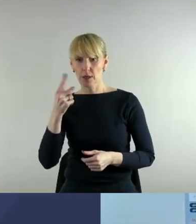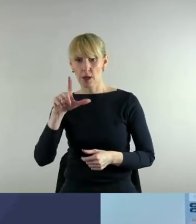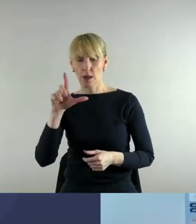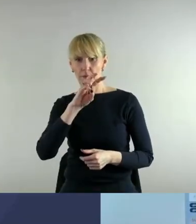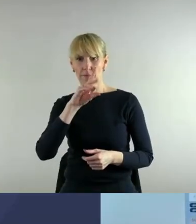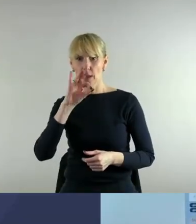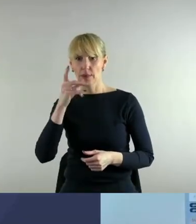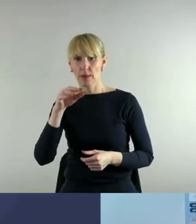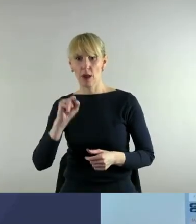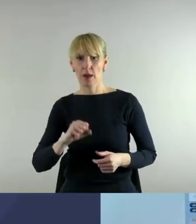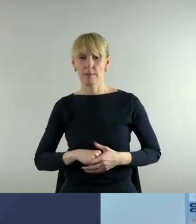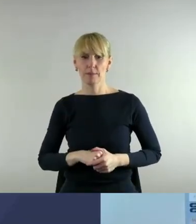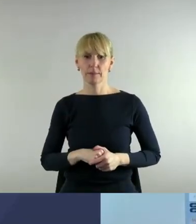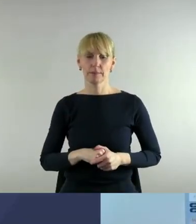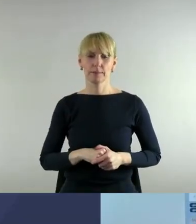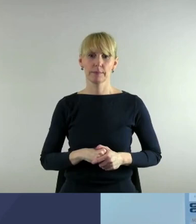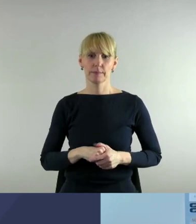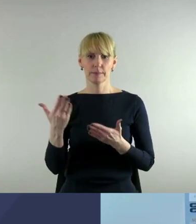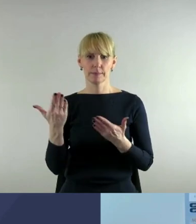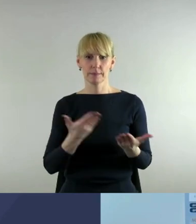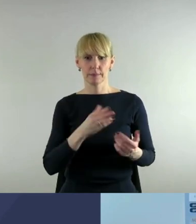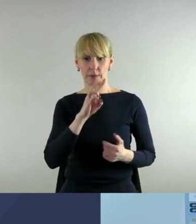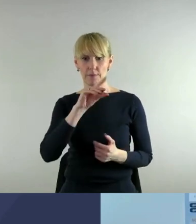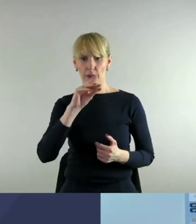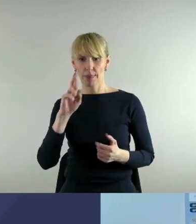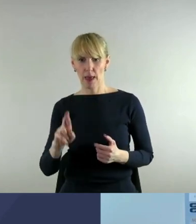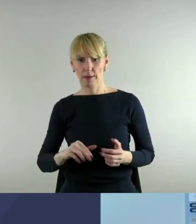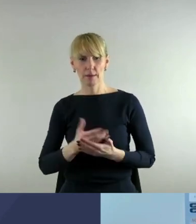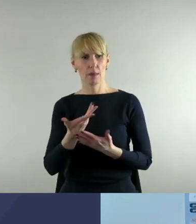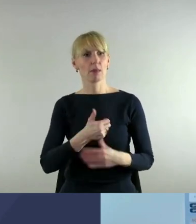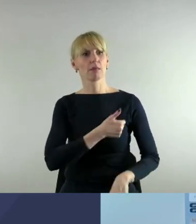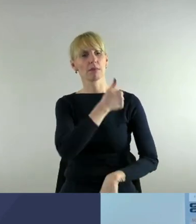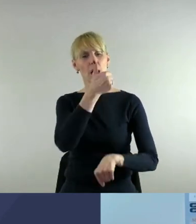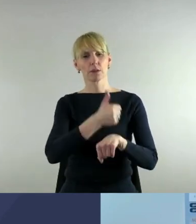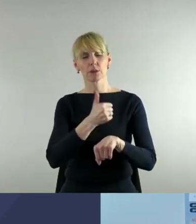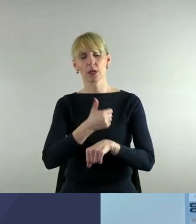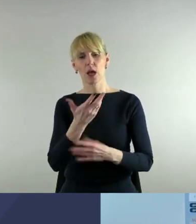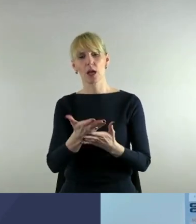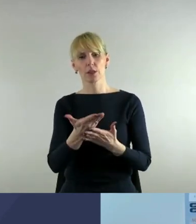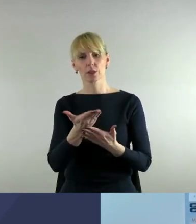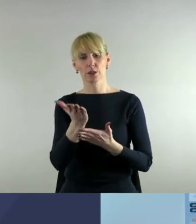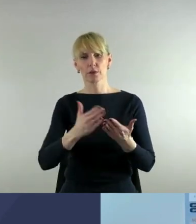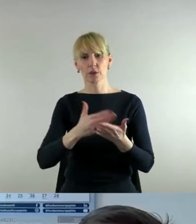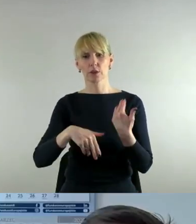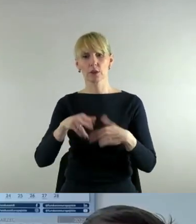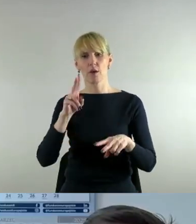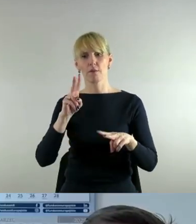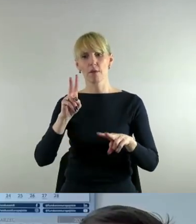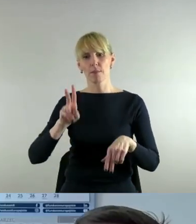Mr. Kamil Wieder and Tomasz Podkański, you are here with us. Kamil Wieder,